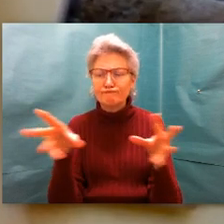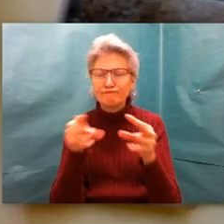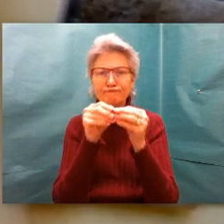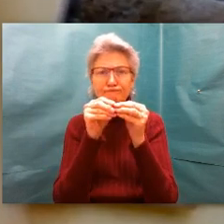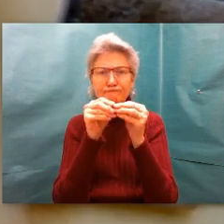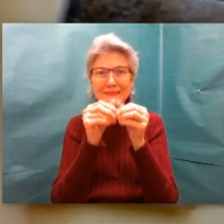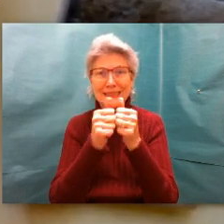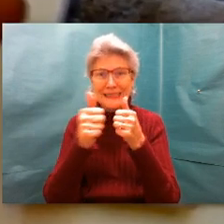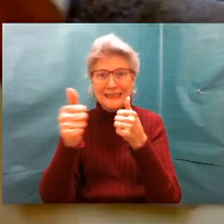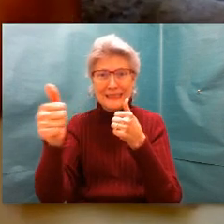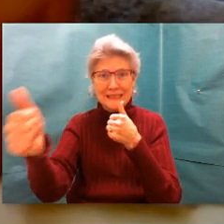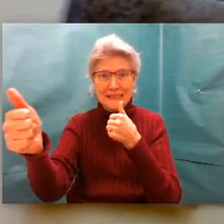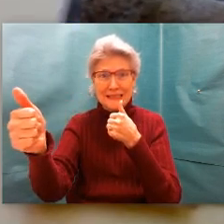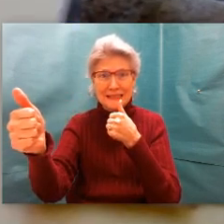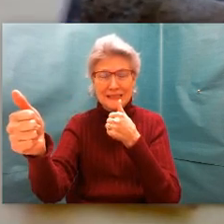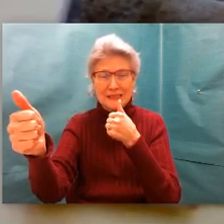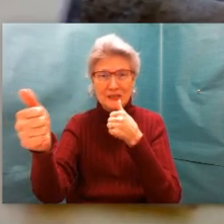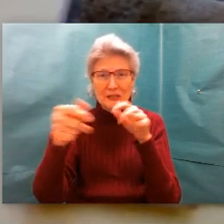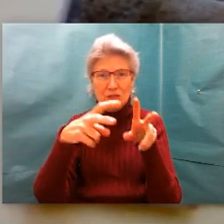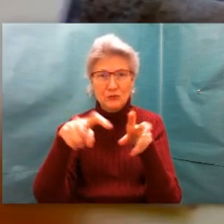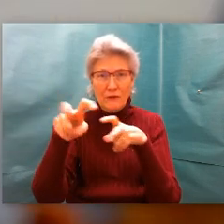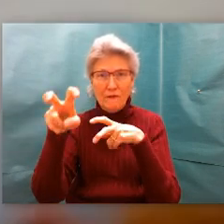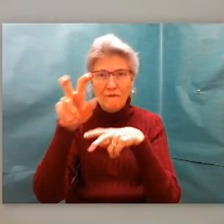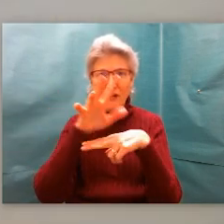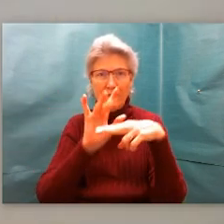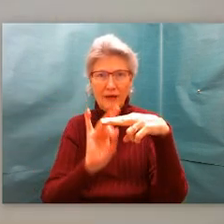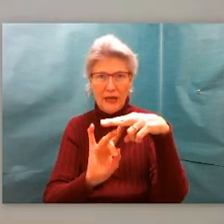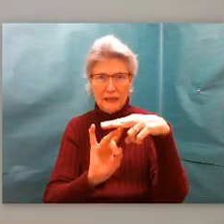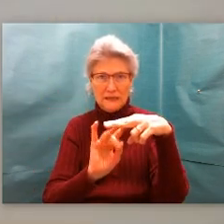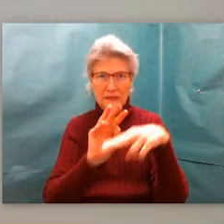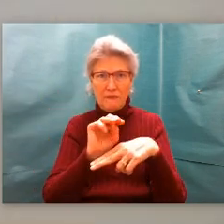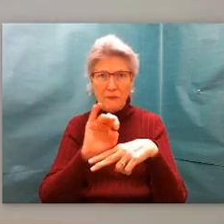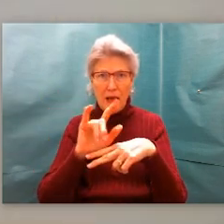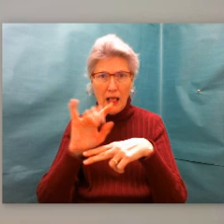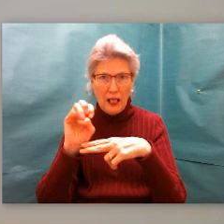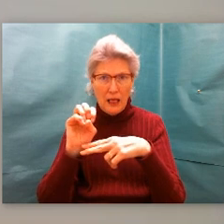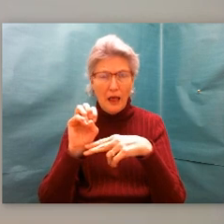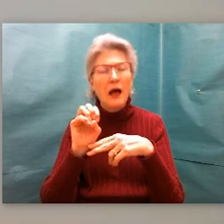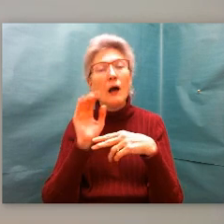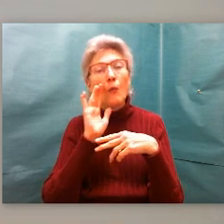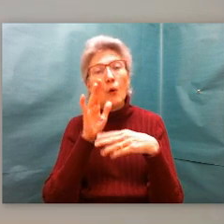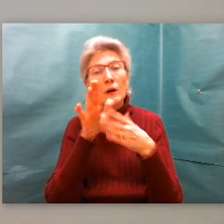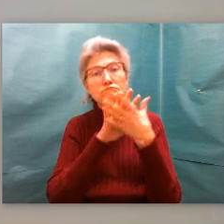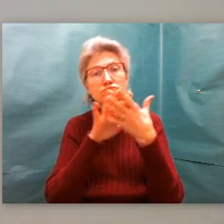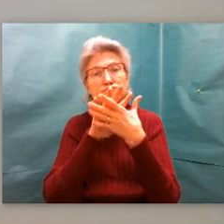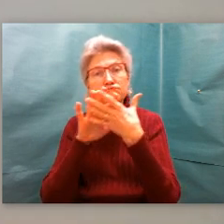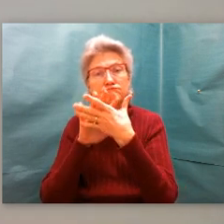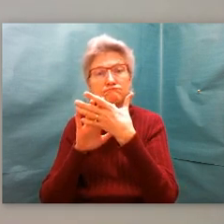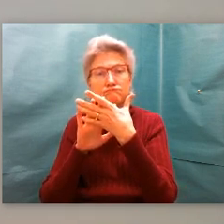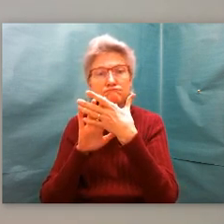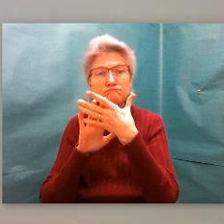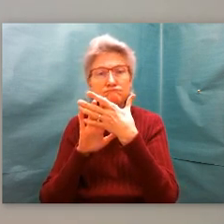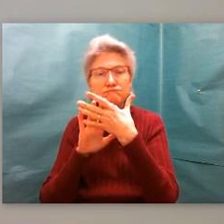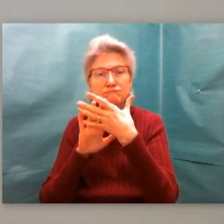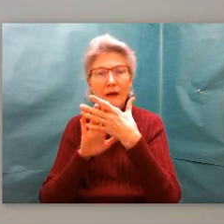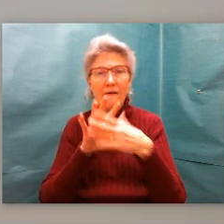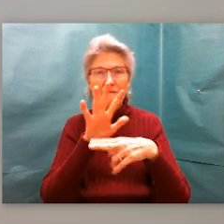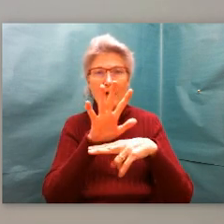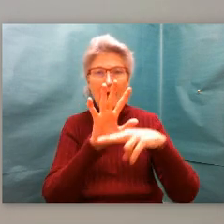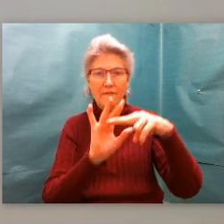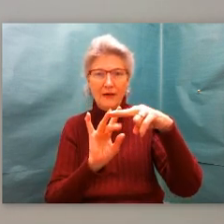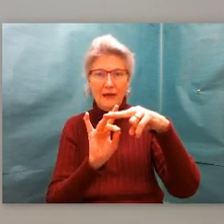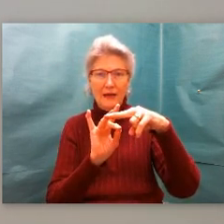distance that this rover needs to travel is 5/8 of a mile. So I'm going to shade in